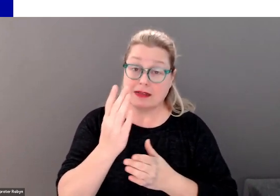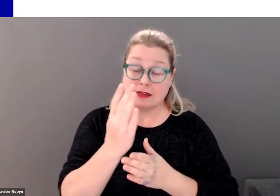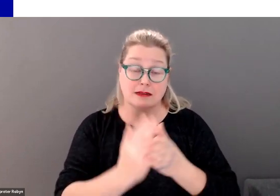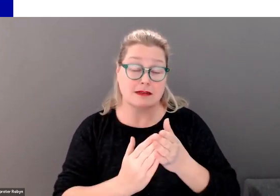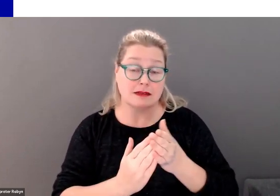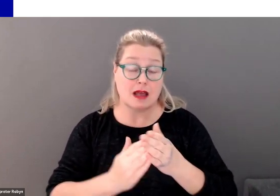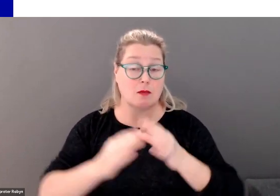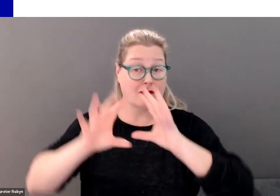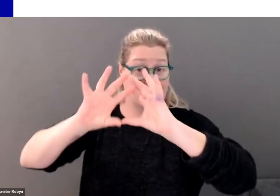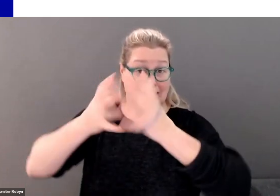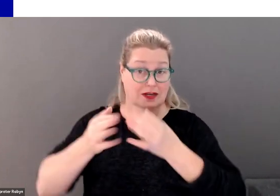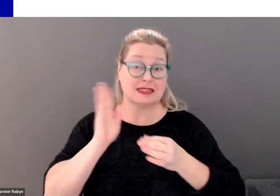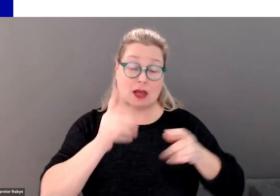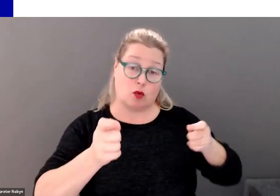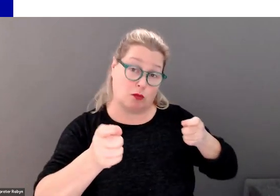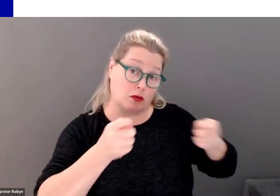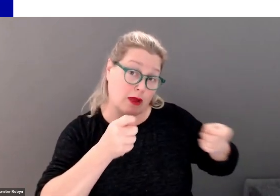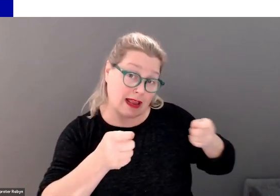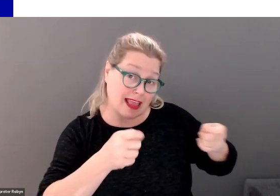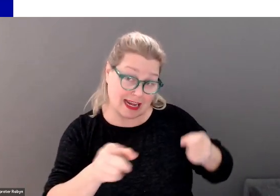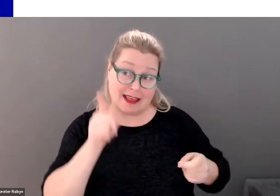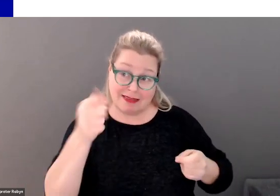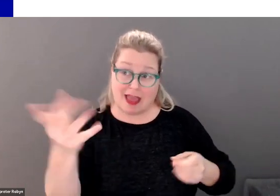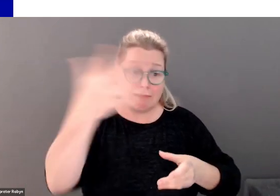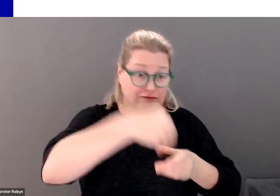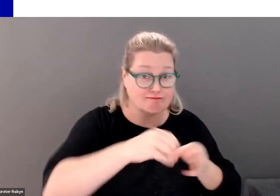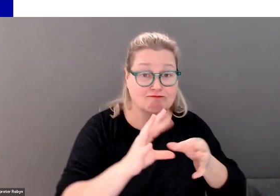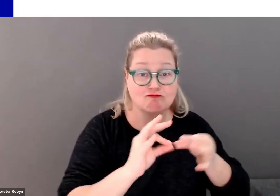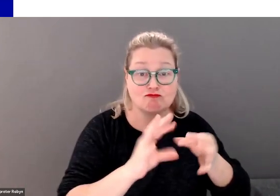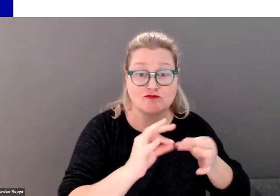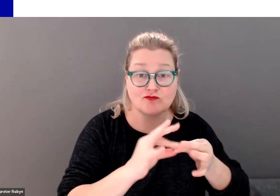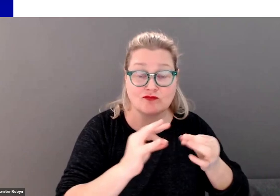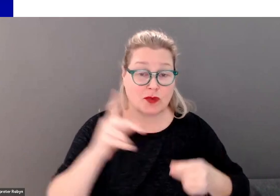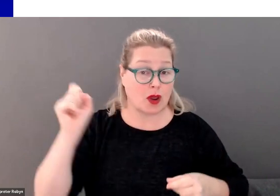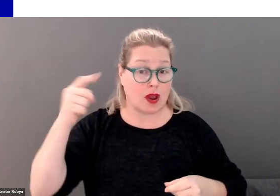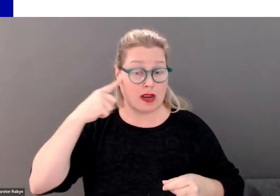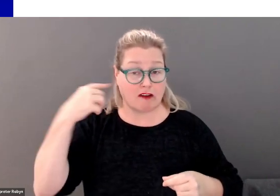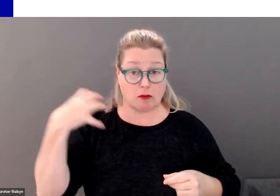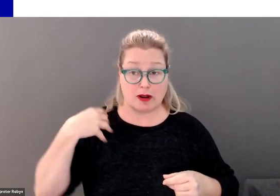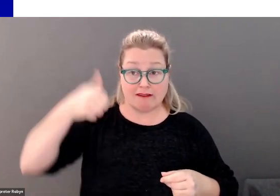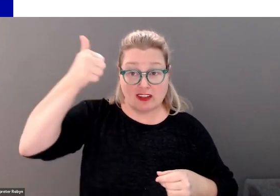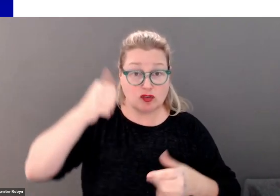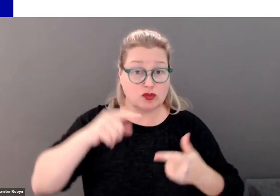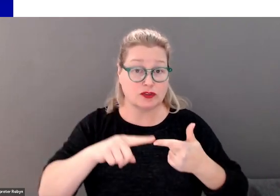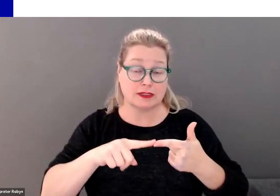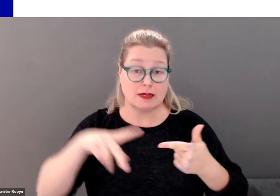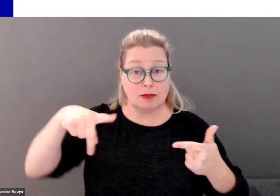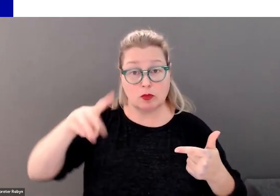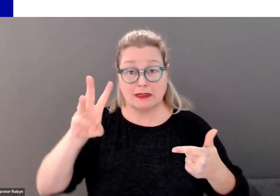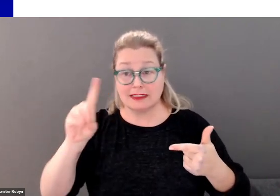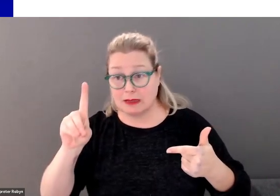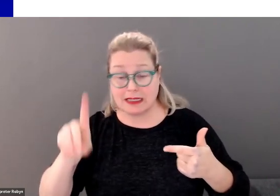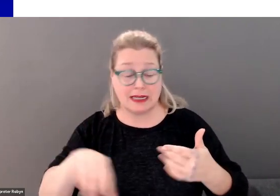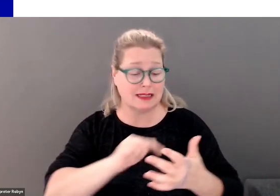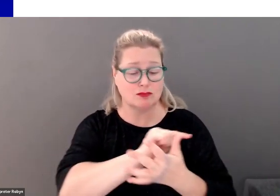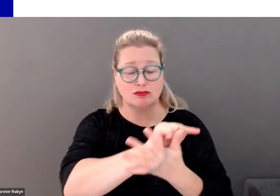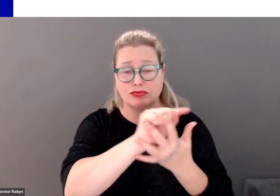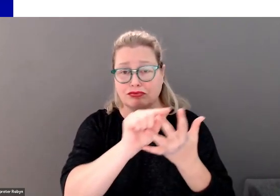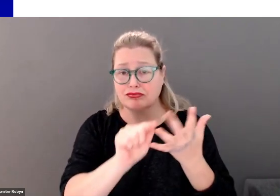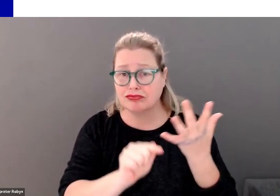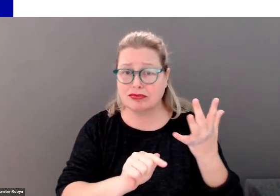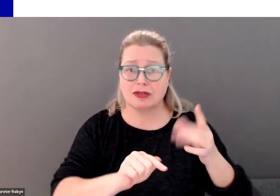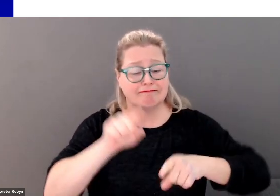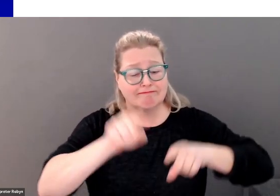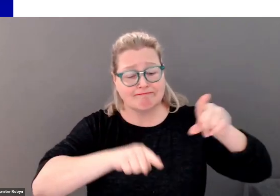new 504 rule, government officials, healthcare professionals, people with disabilities, and a number of other